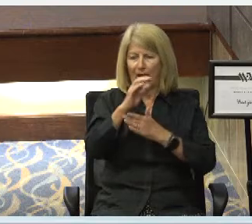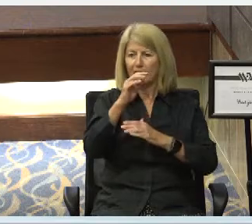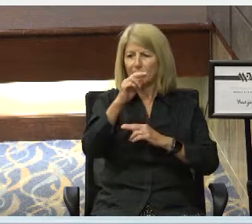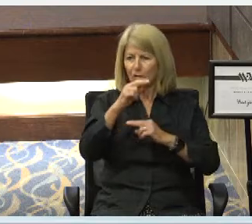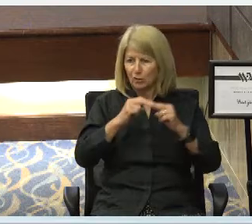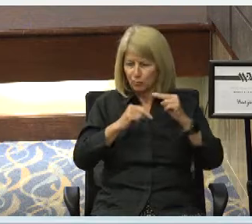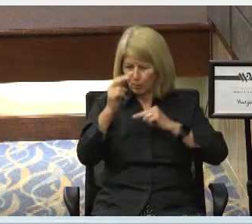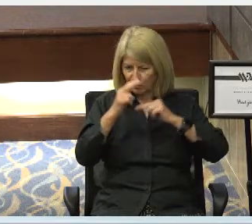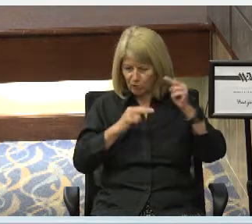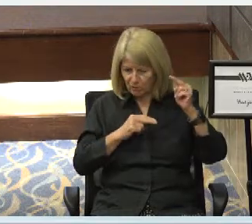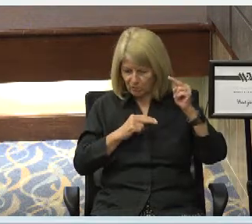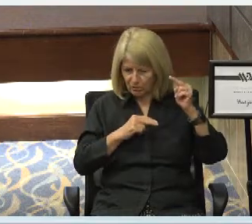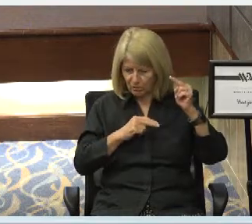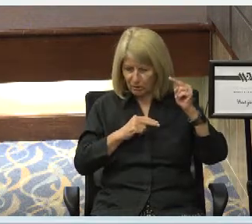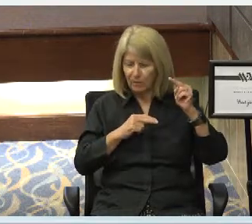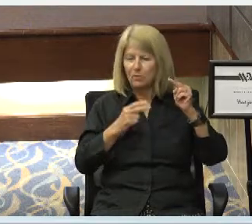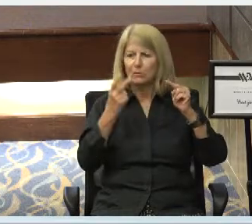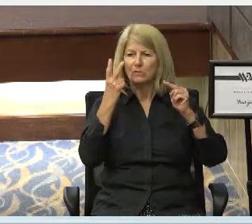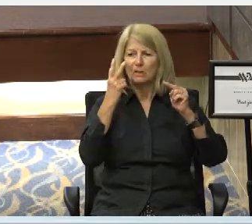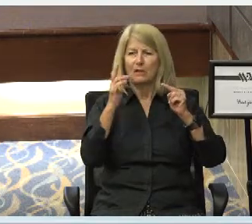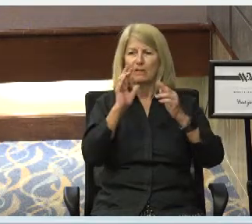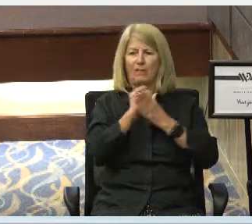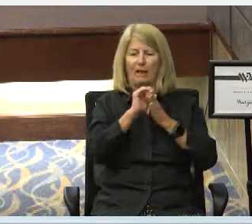and you see this window here for phase 2.